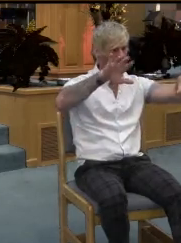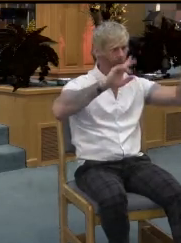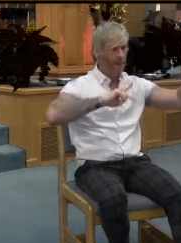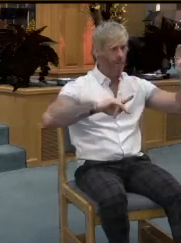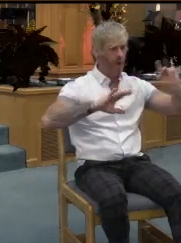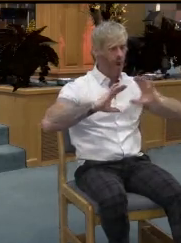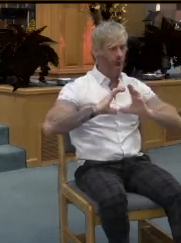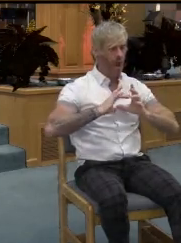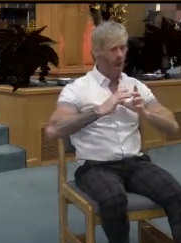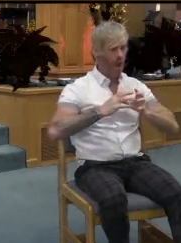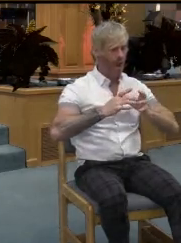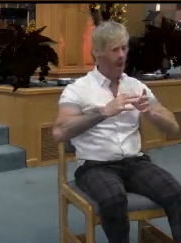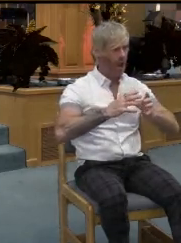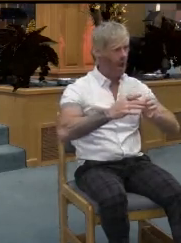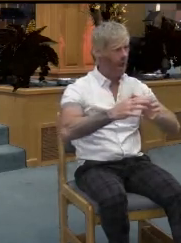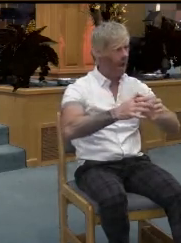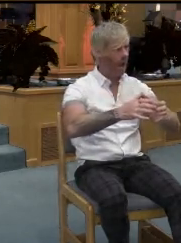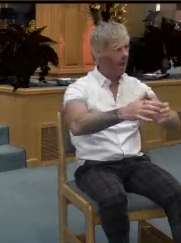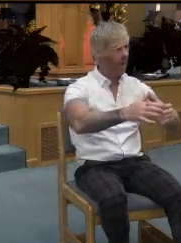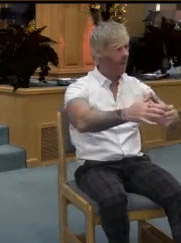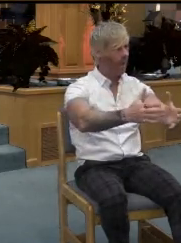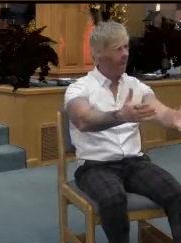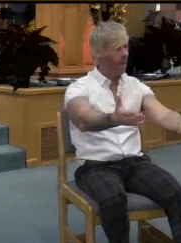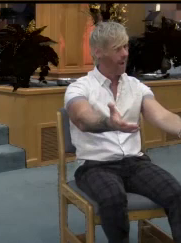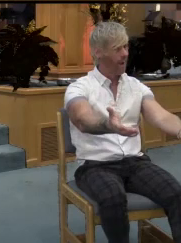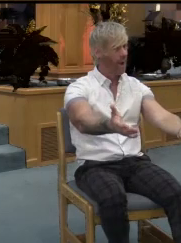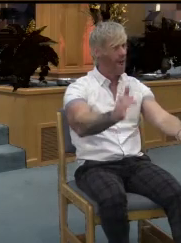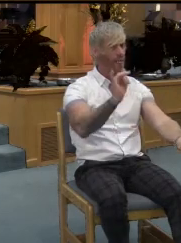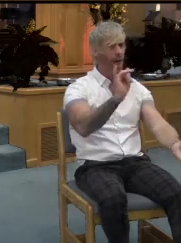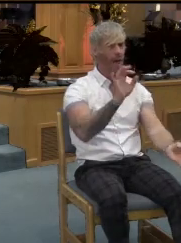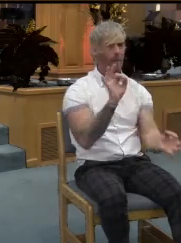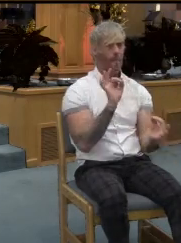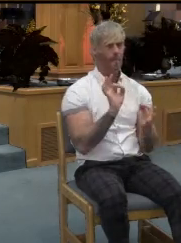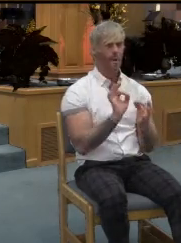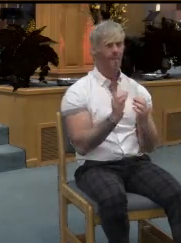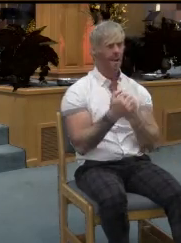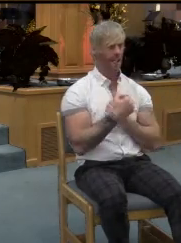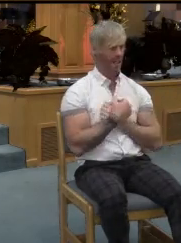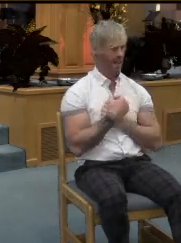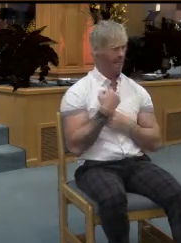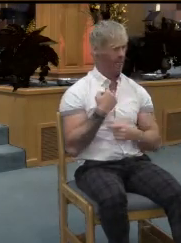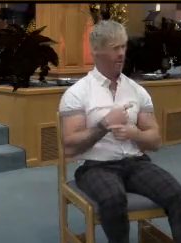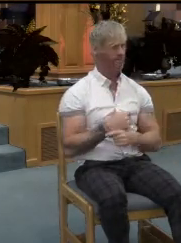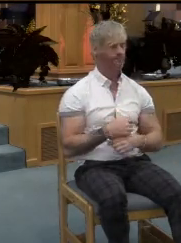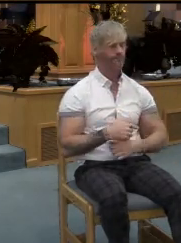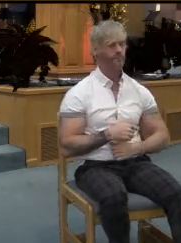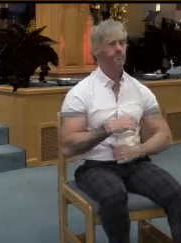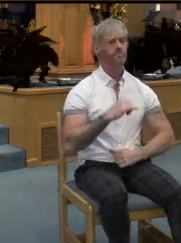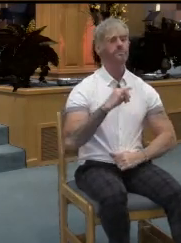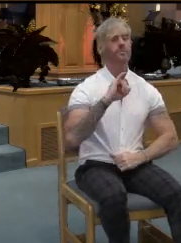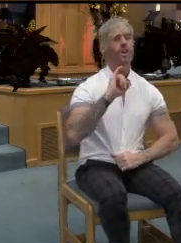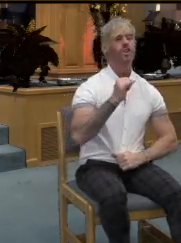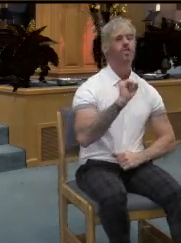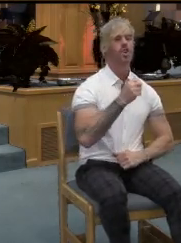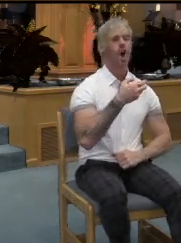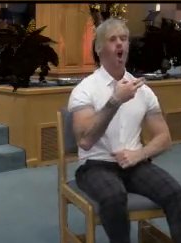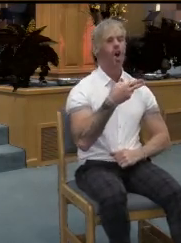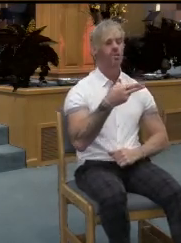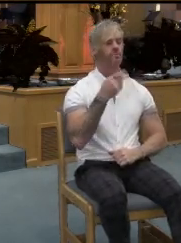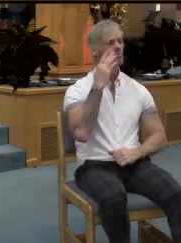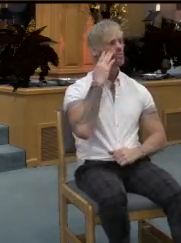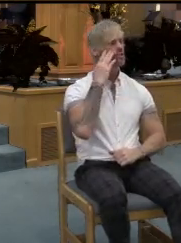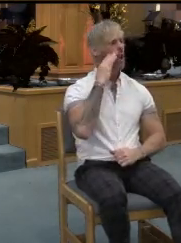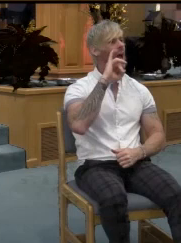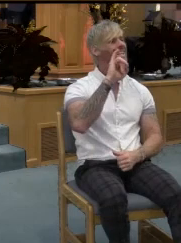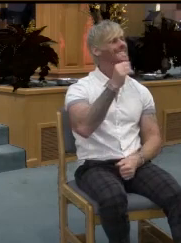in perfect love. That was something different. Joshua dealt with the anomaly of Jericho.